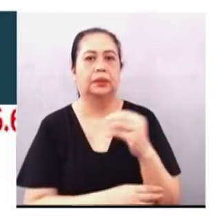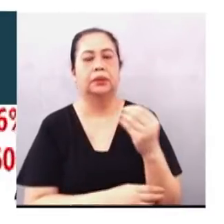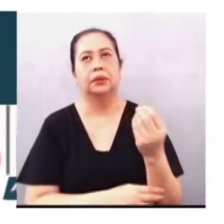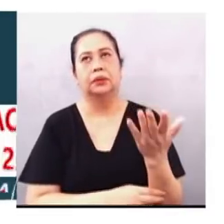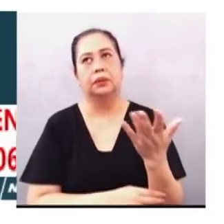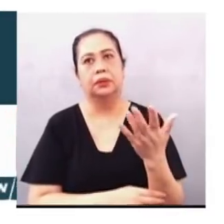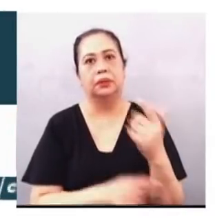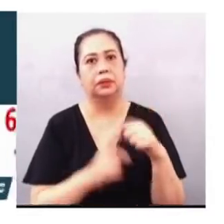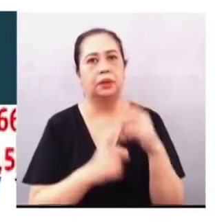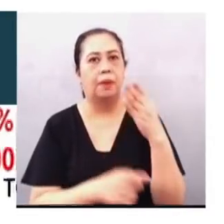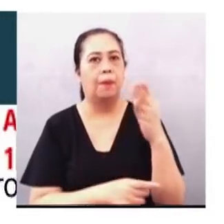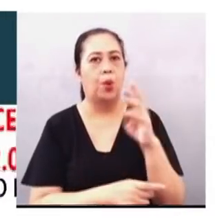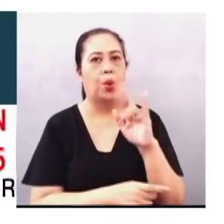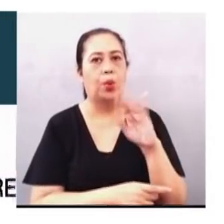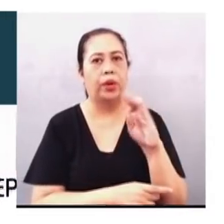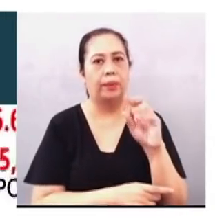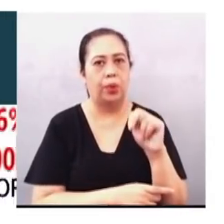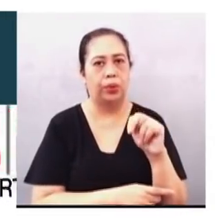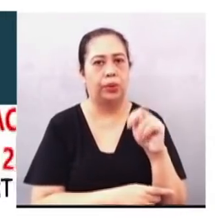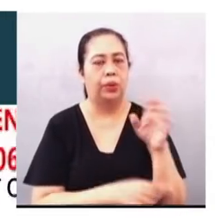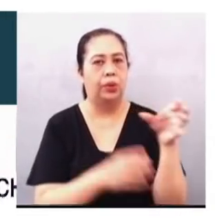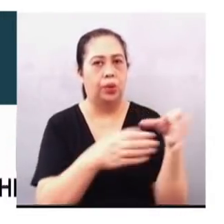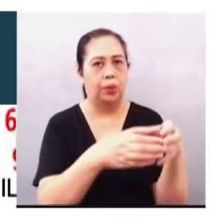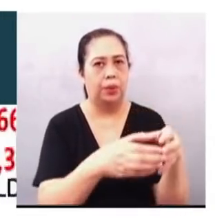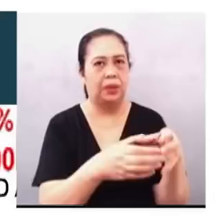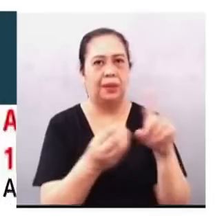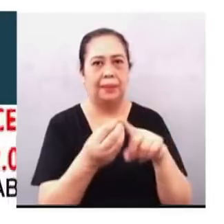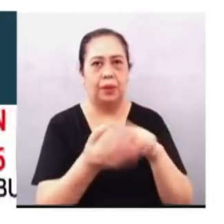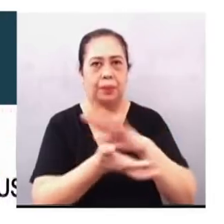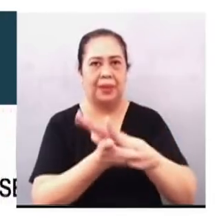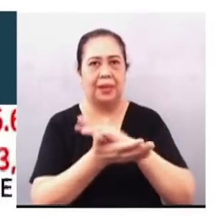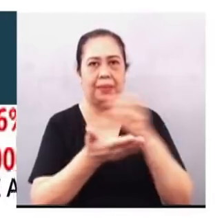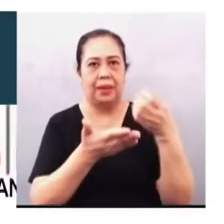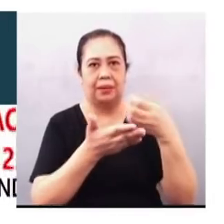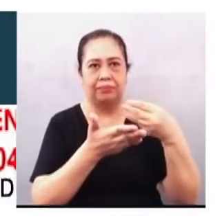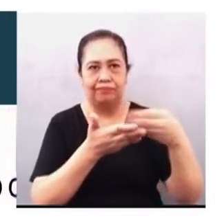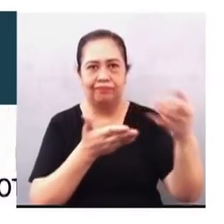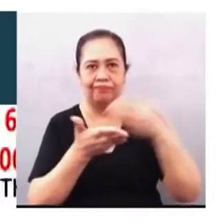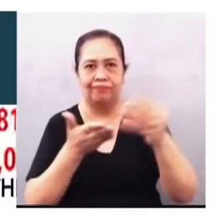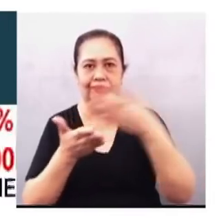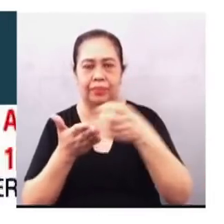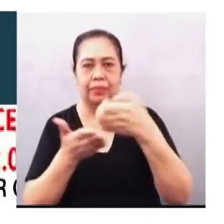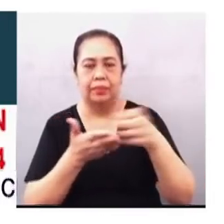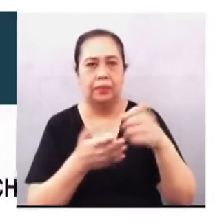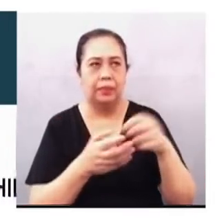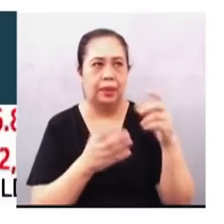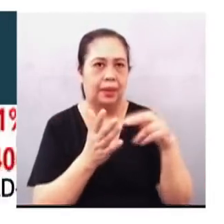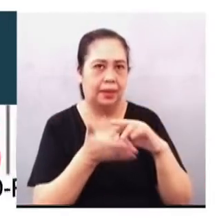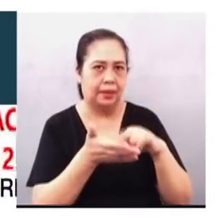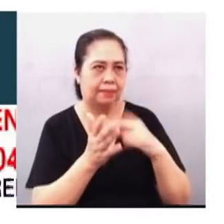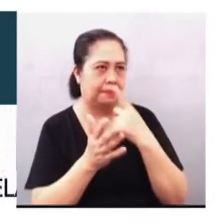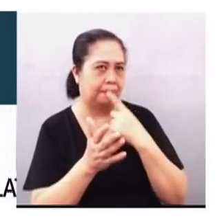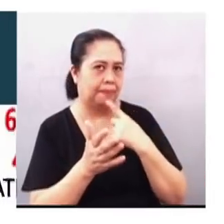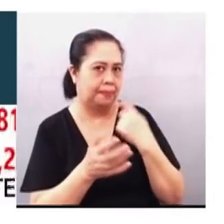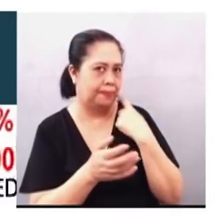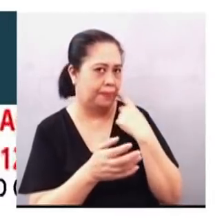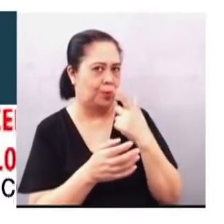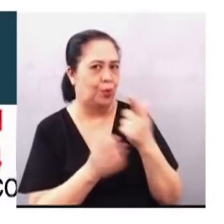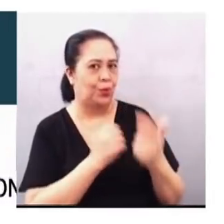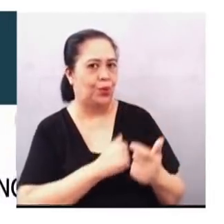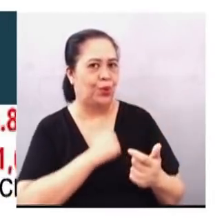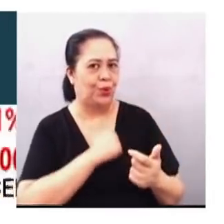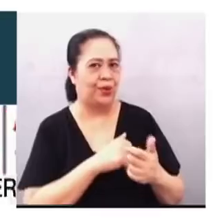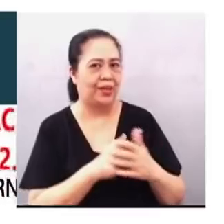Ribbon Committee hearing into the pandemic spending. Senator, nabanggit niyo po before, and let me just, pasensya na po, kailangan na